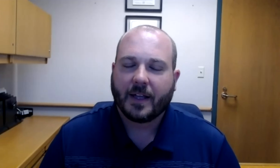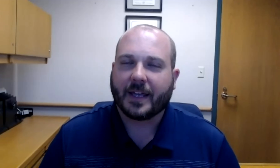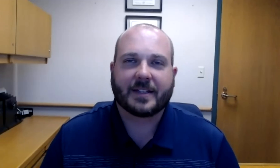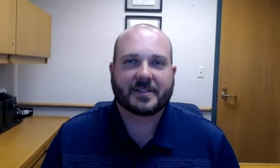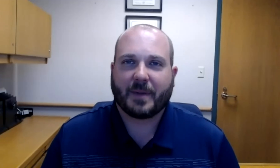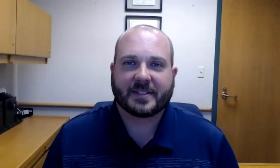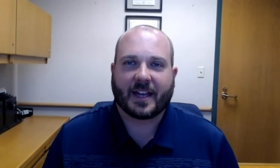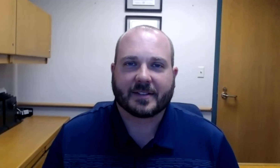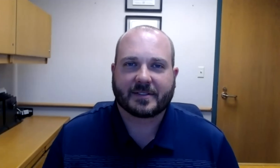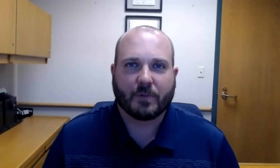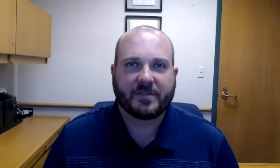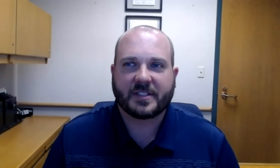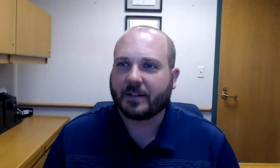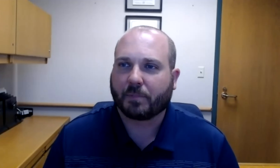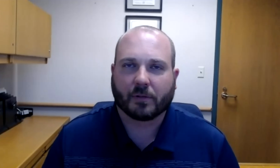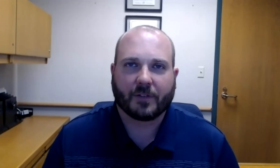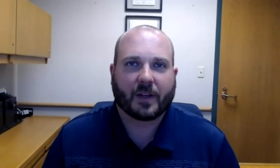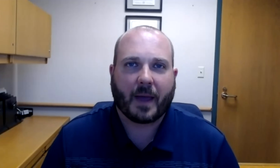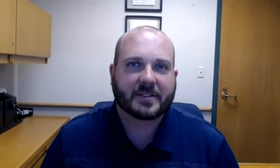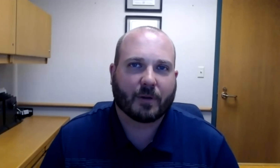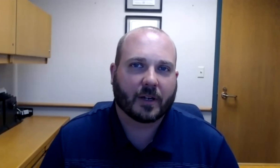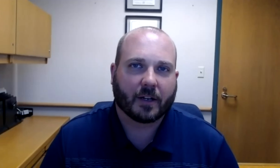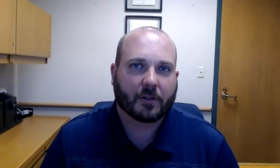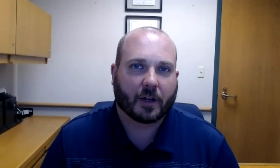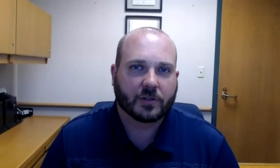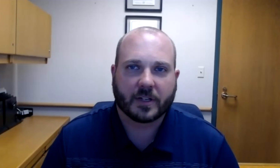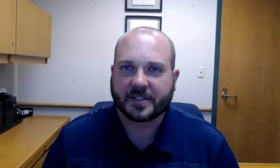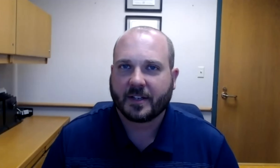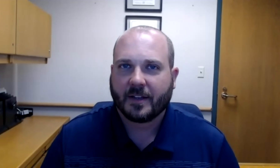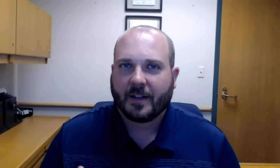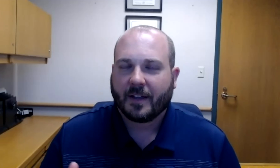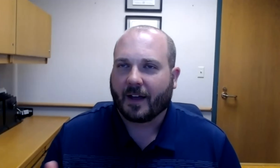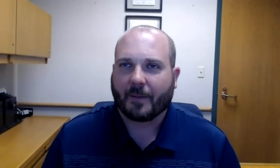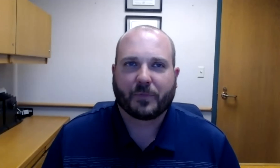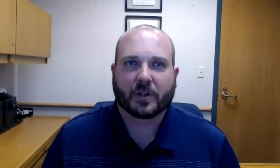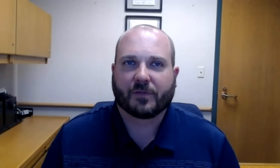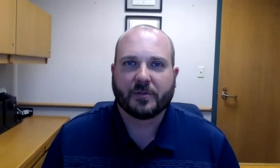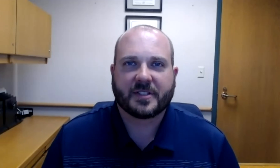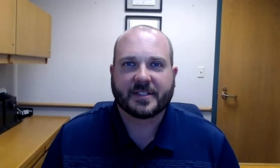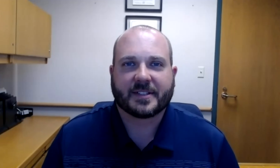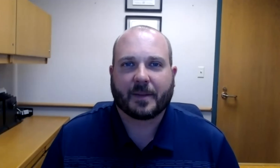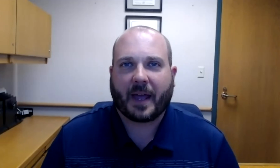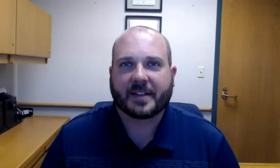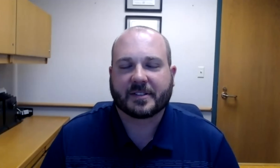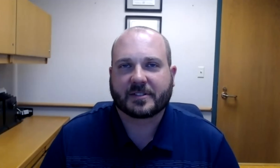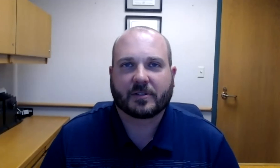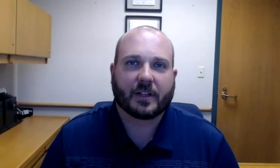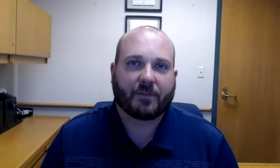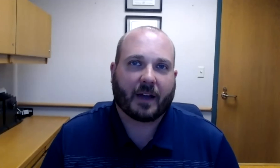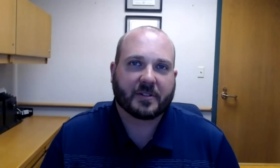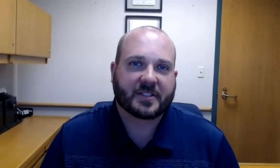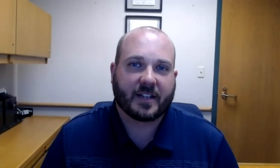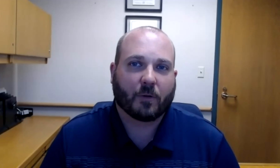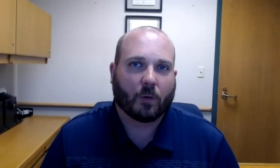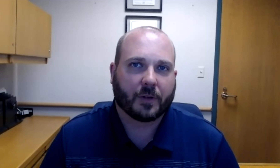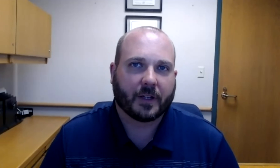in, it does make sense. We've seen prolific mask wearing in other countries during flu seasons in the past. And certainly if